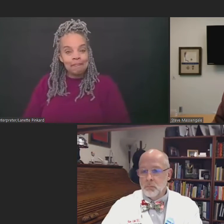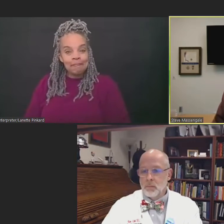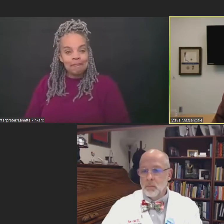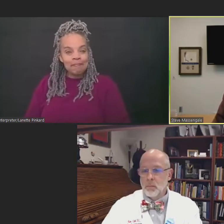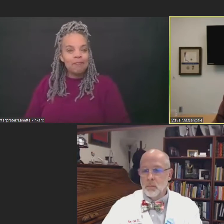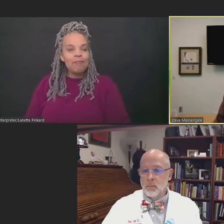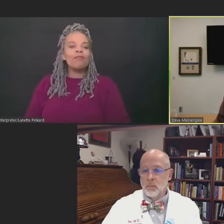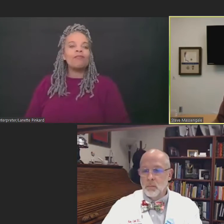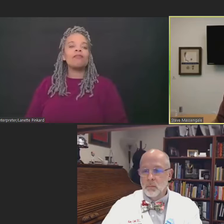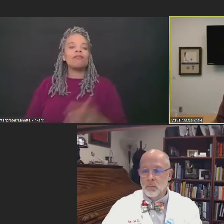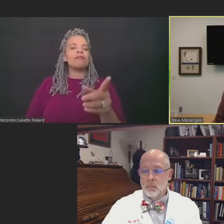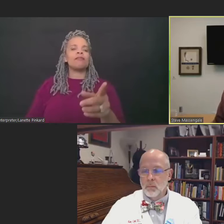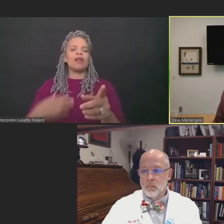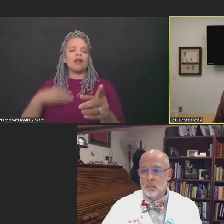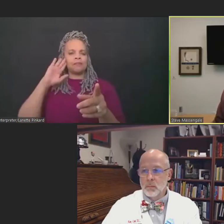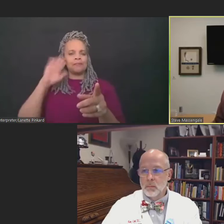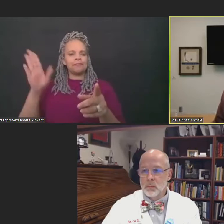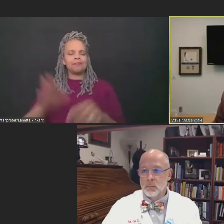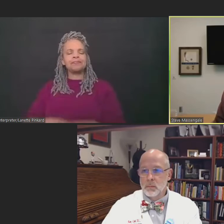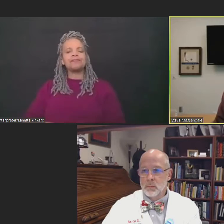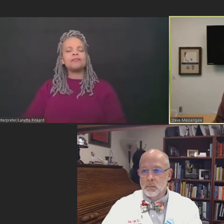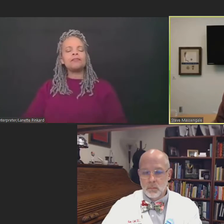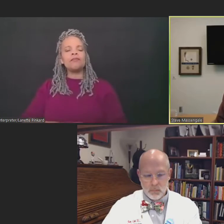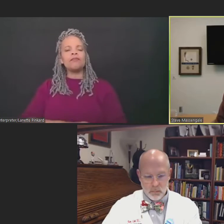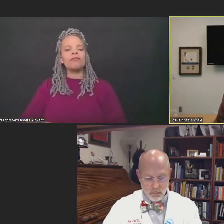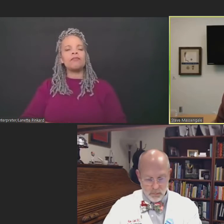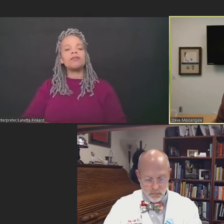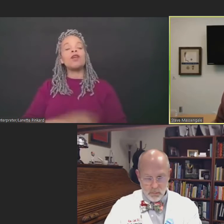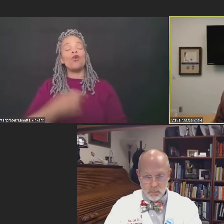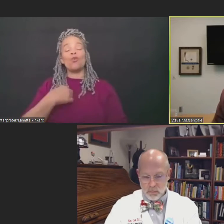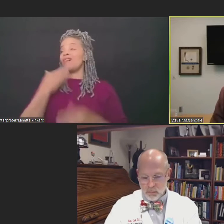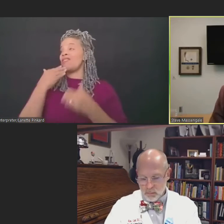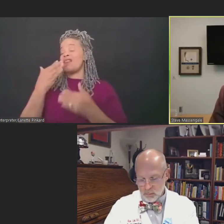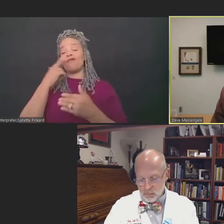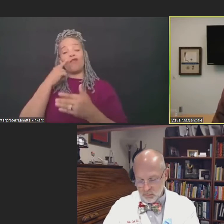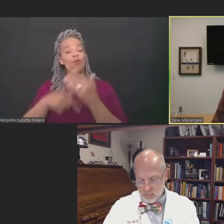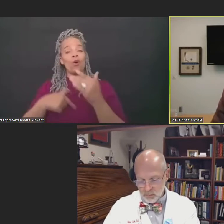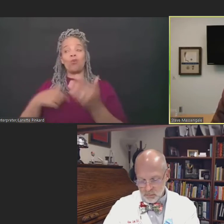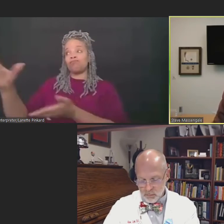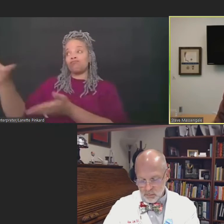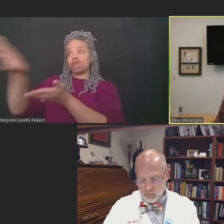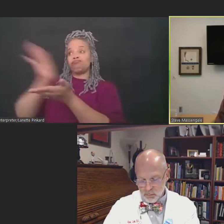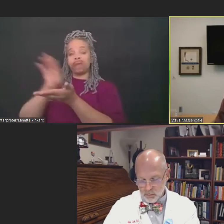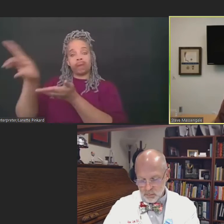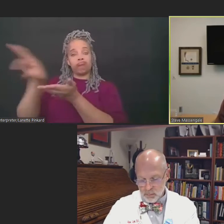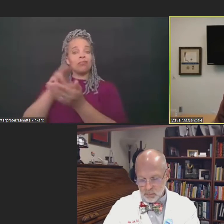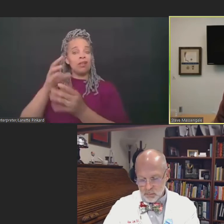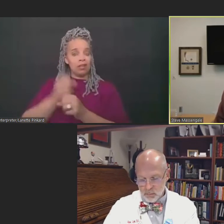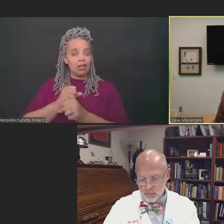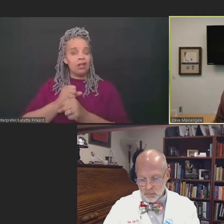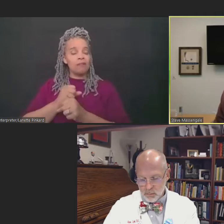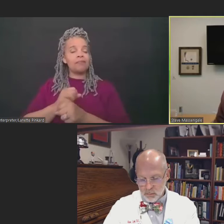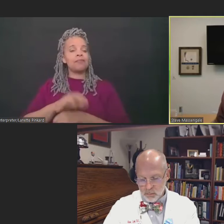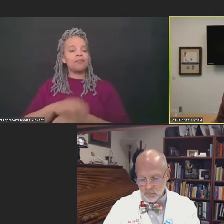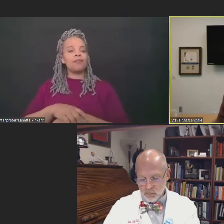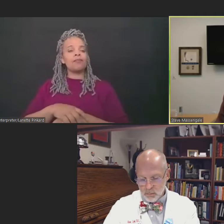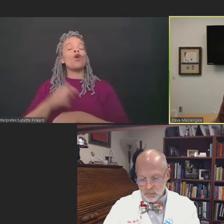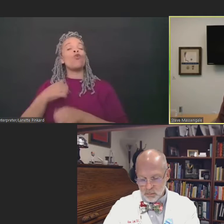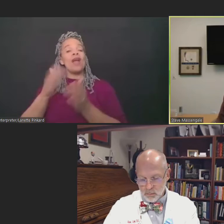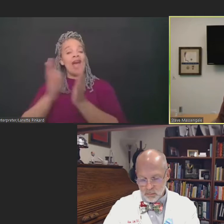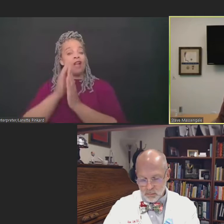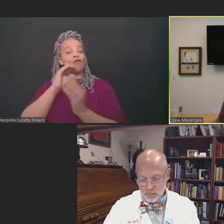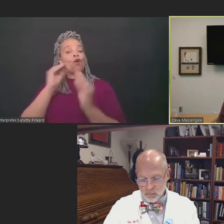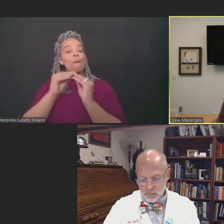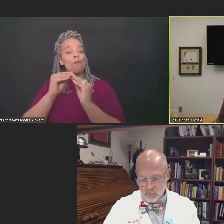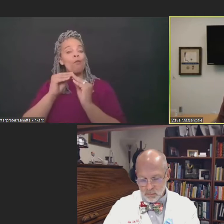Let me start with that. We're grateful for what we've gotten. I'll just tell you that we asked for more vaccines. We